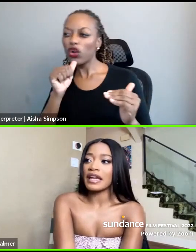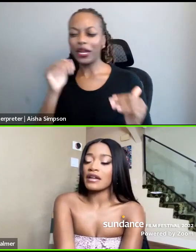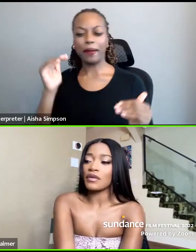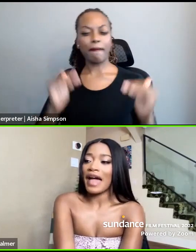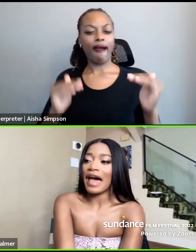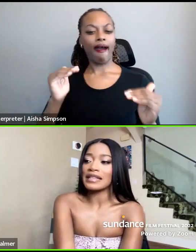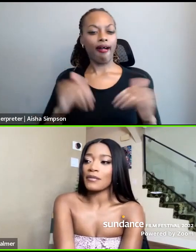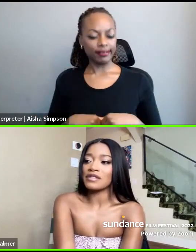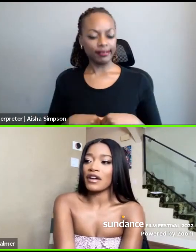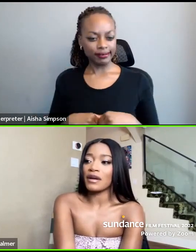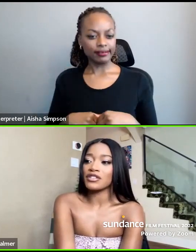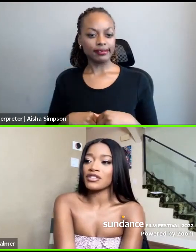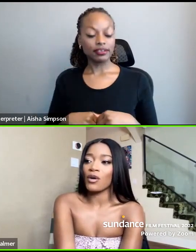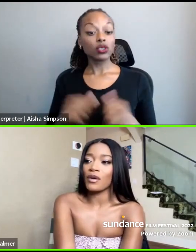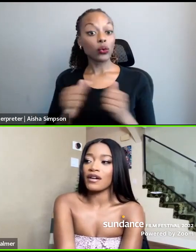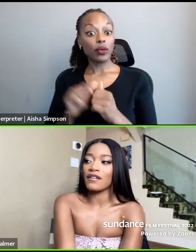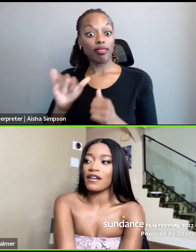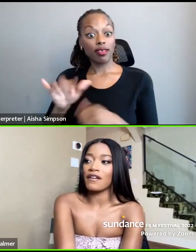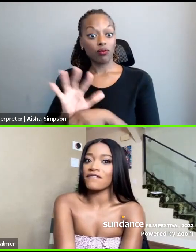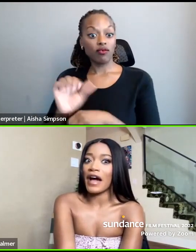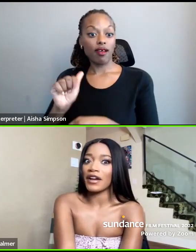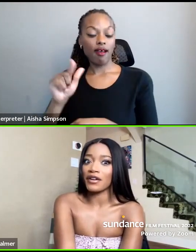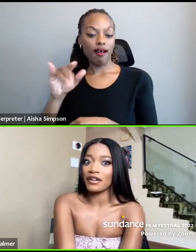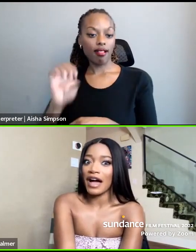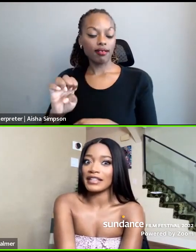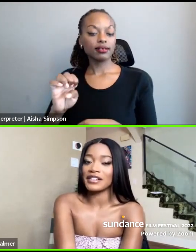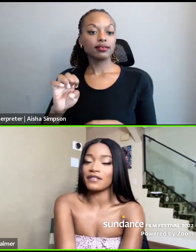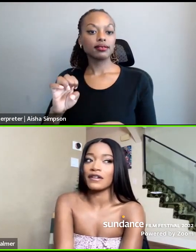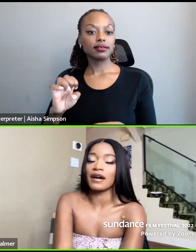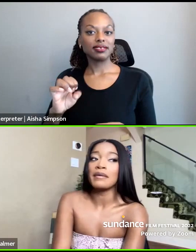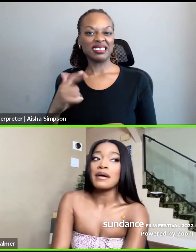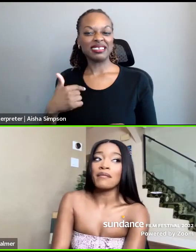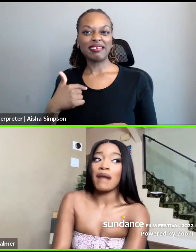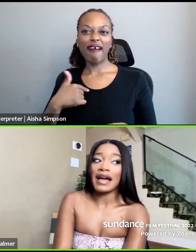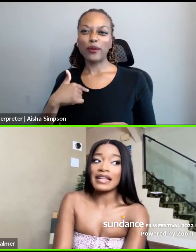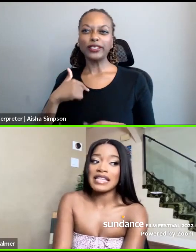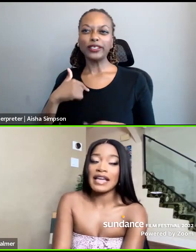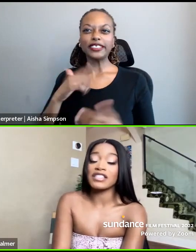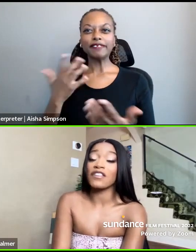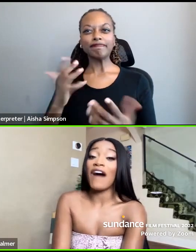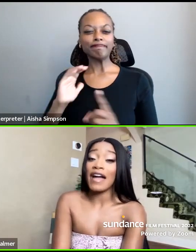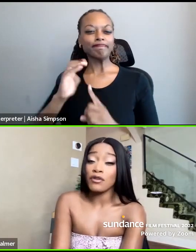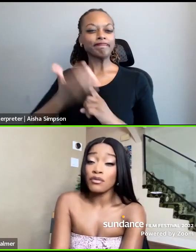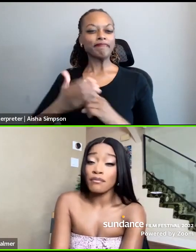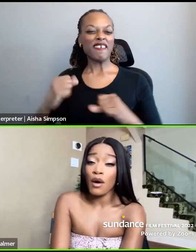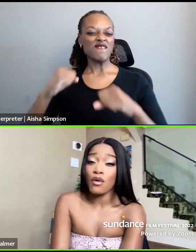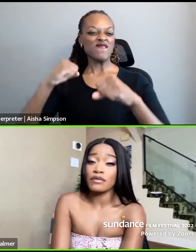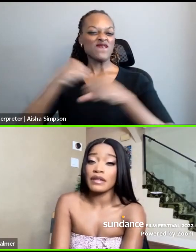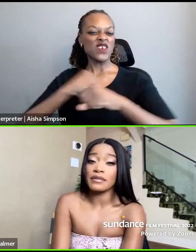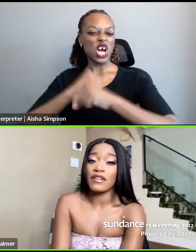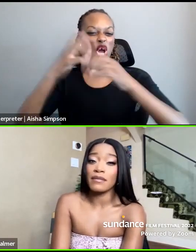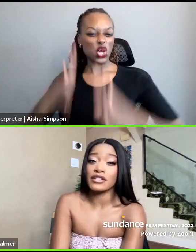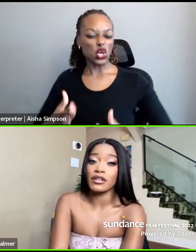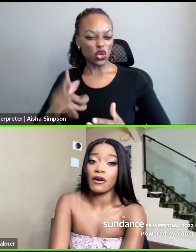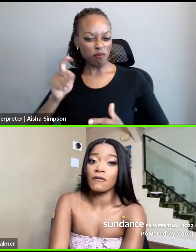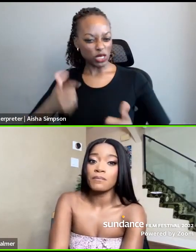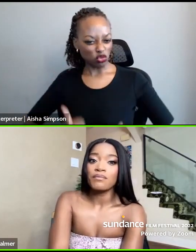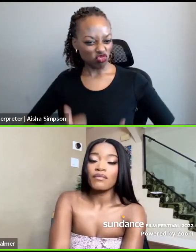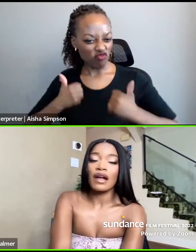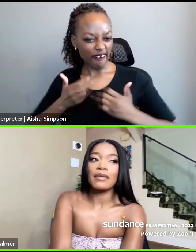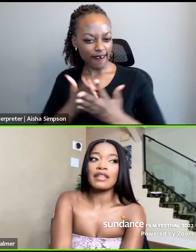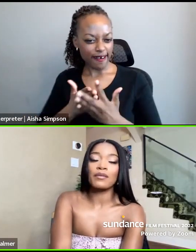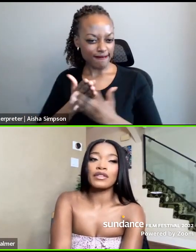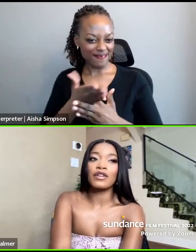than anything with Alice, I was very much so in a fighter kind of mindset, survival mode. That was very much